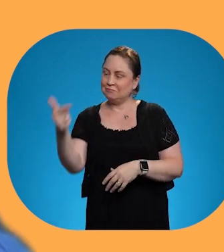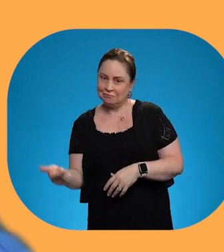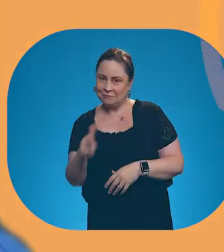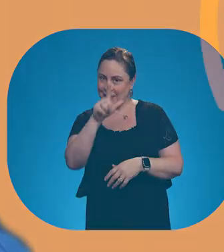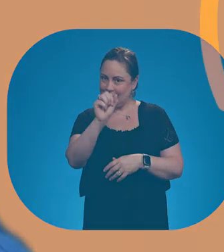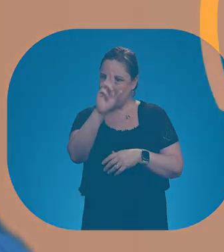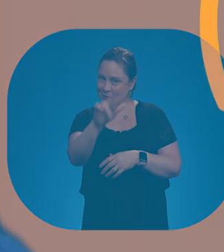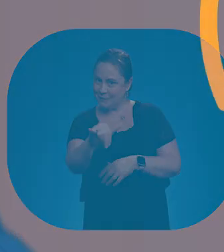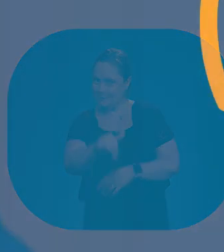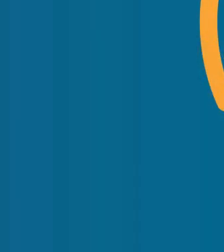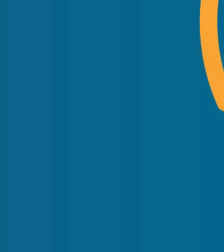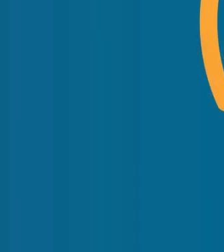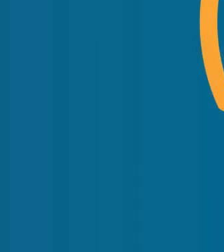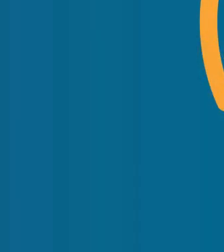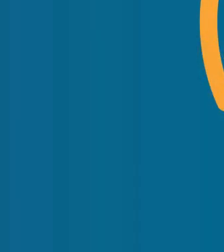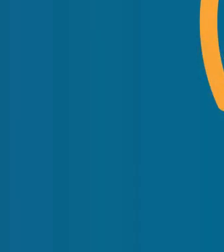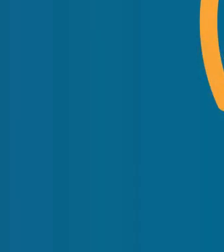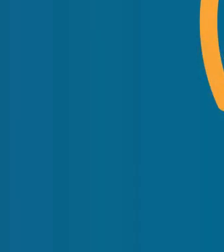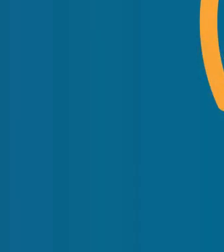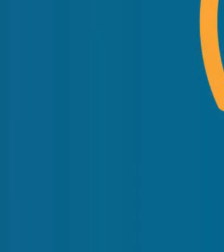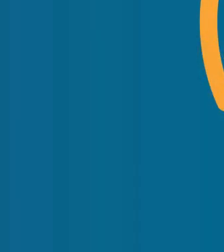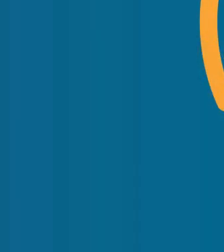on over to Larry.